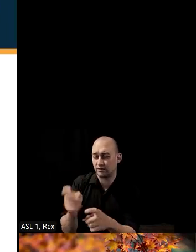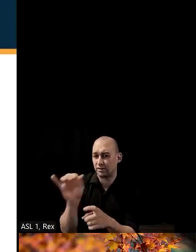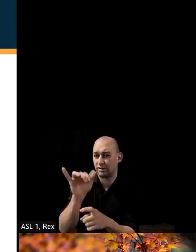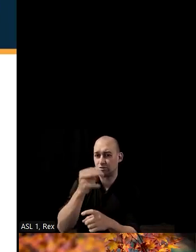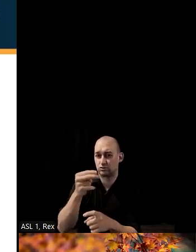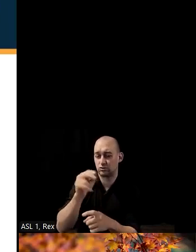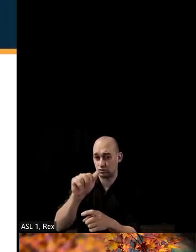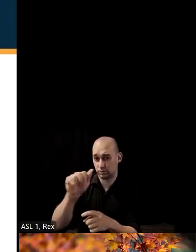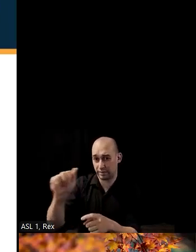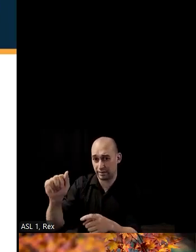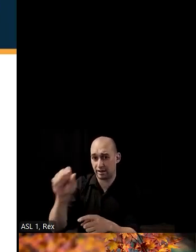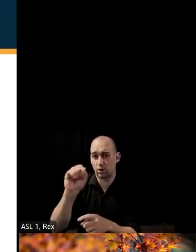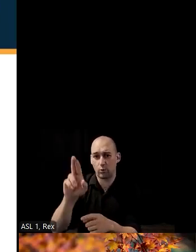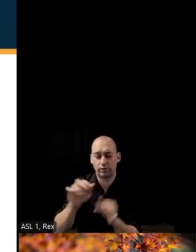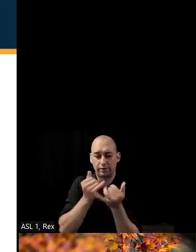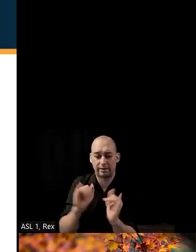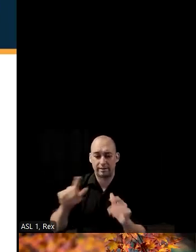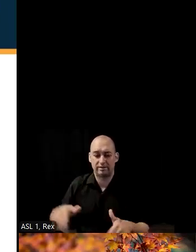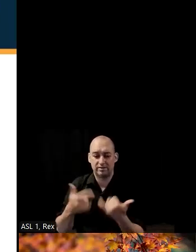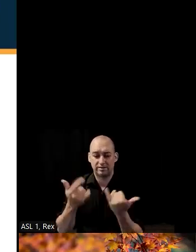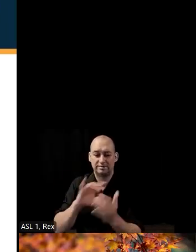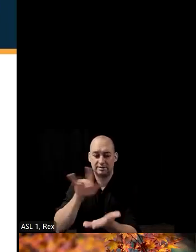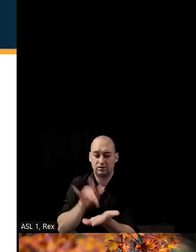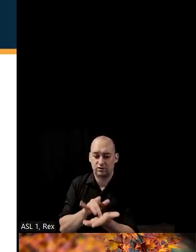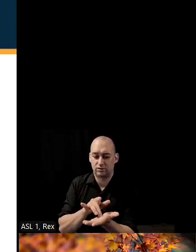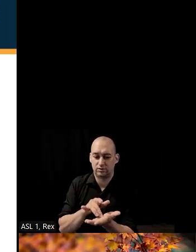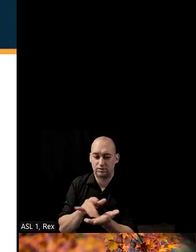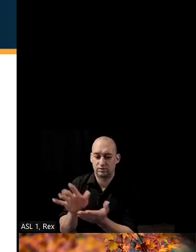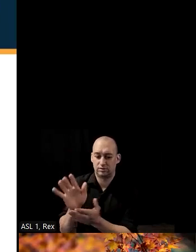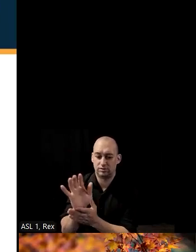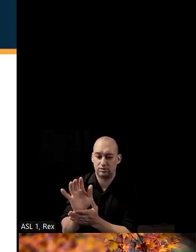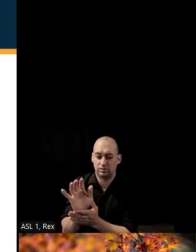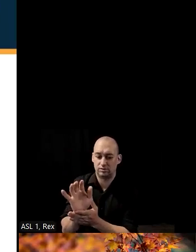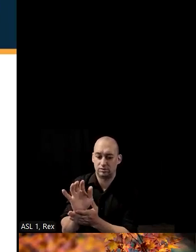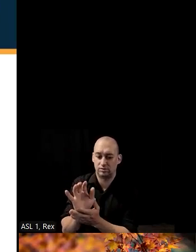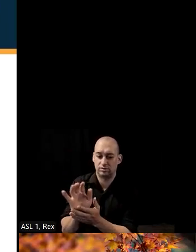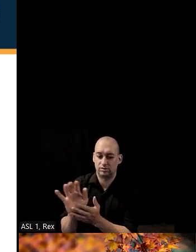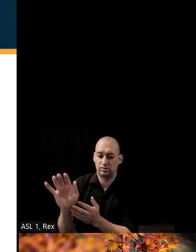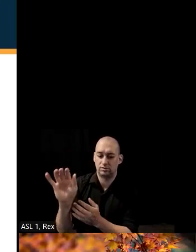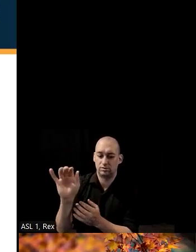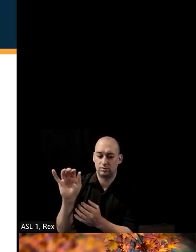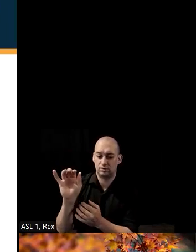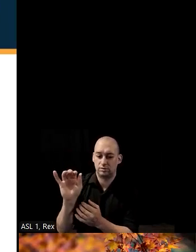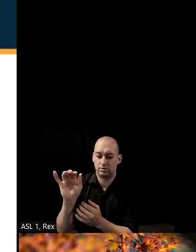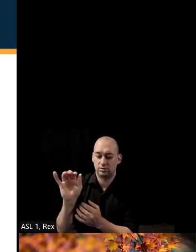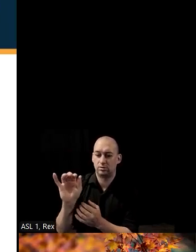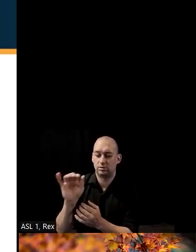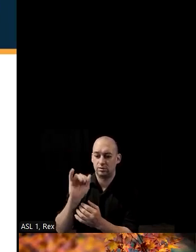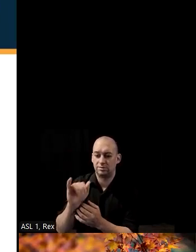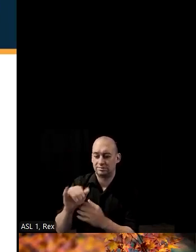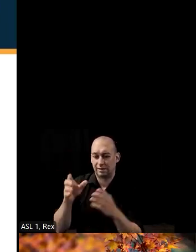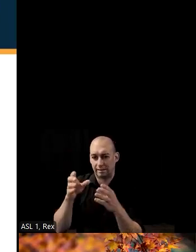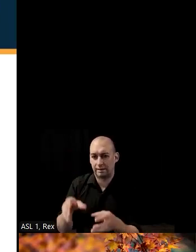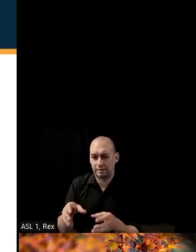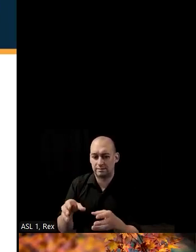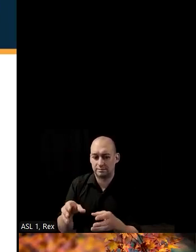to independent living center to really tailor and customize the kind of options counseling that they would give to a client. And all of